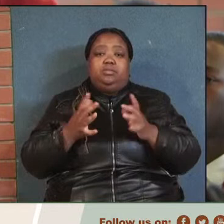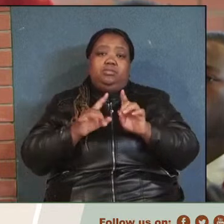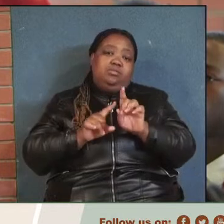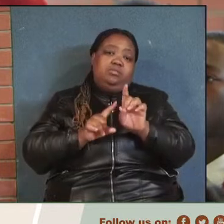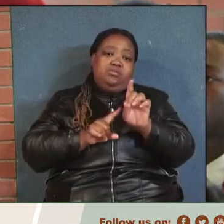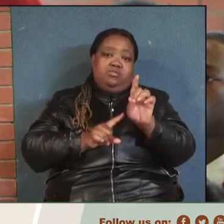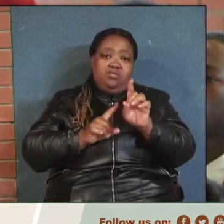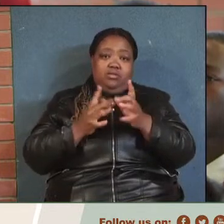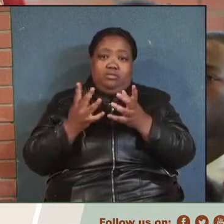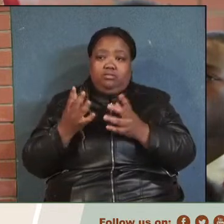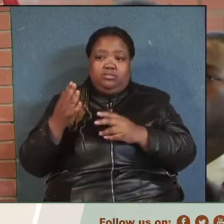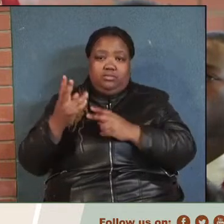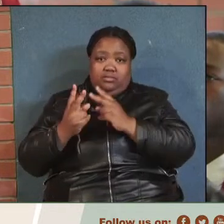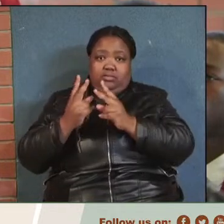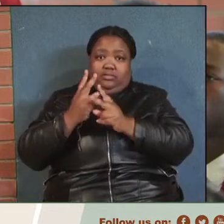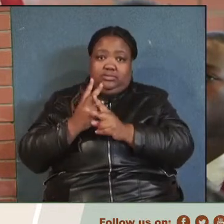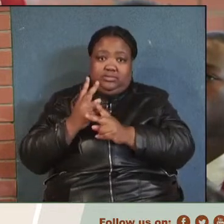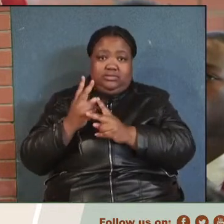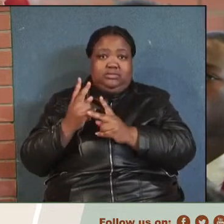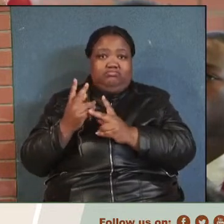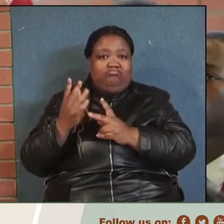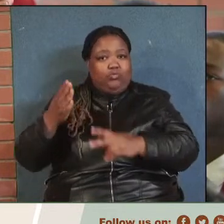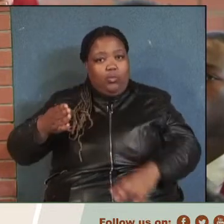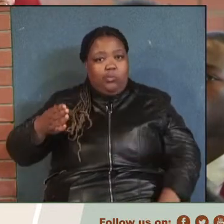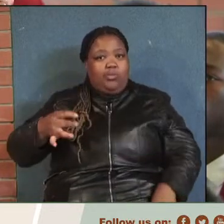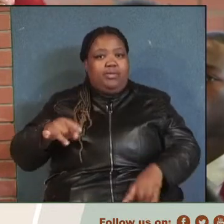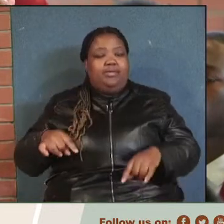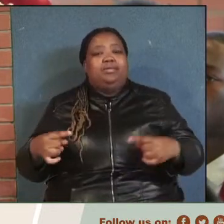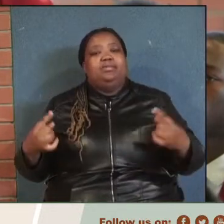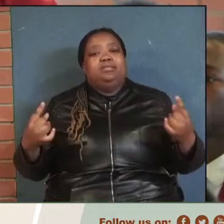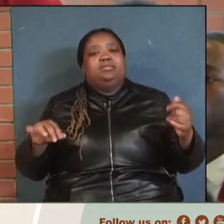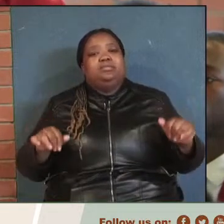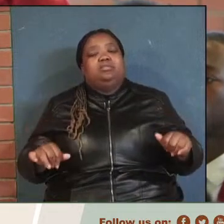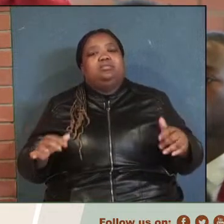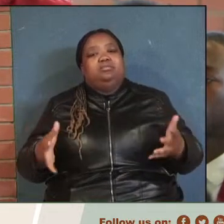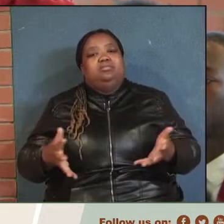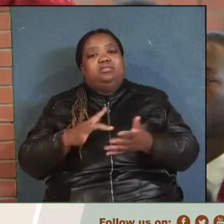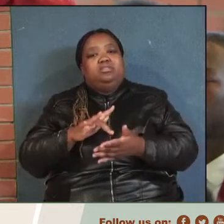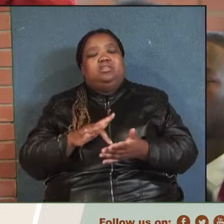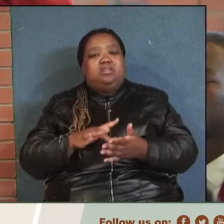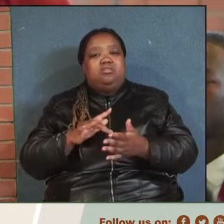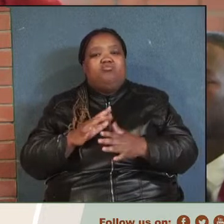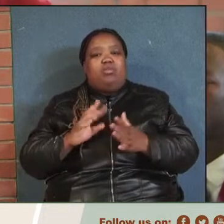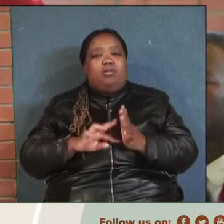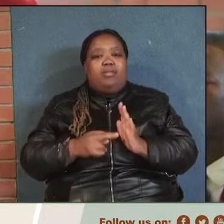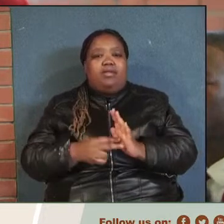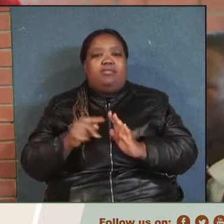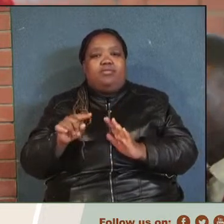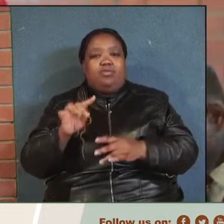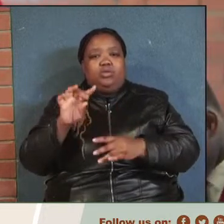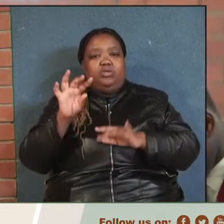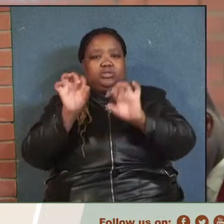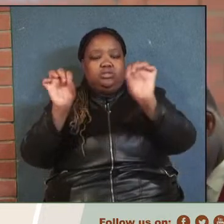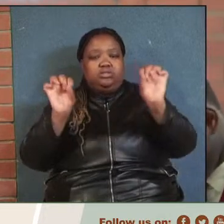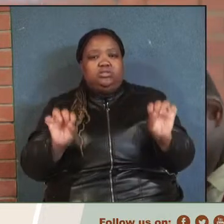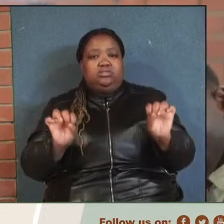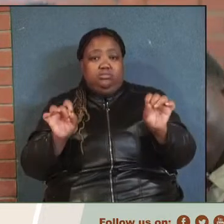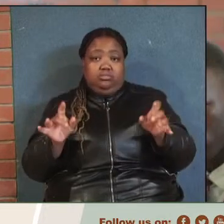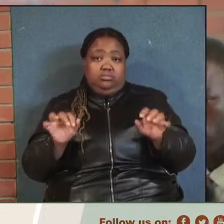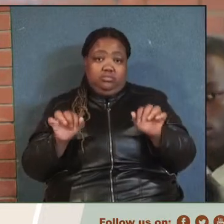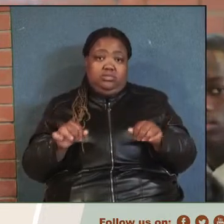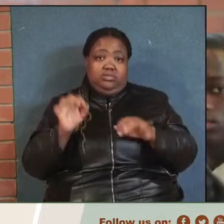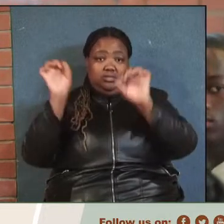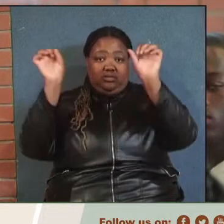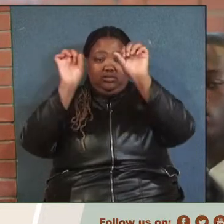guaranteed a space or admission regardless of placement offering by central planning of the system. This then leads Committee 3 to say that this system